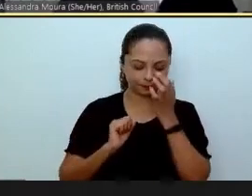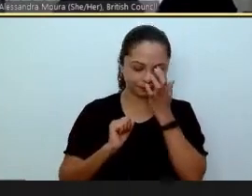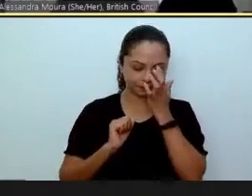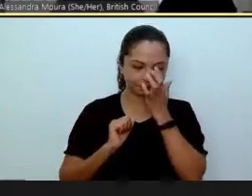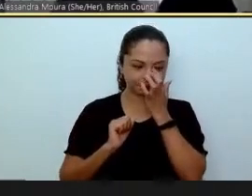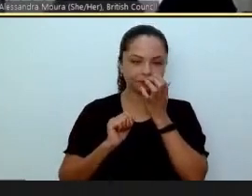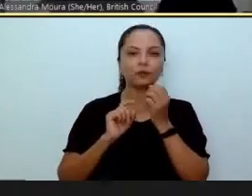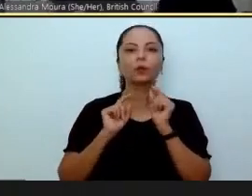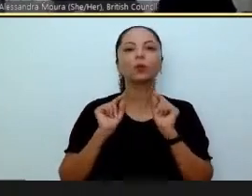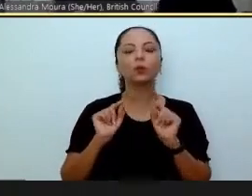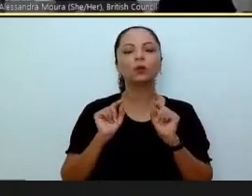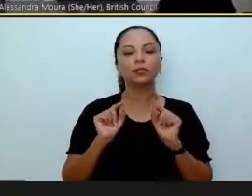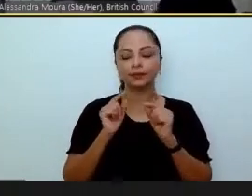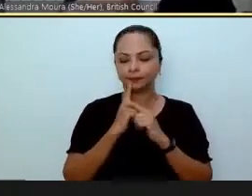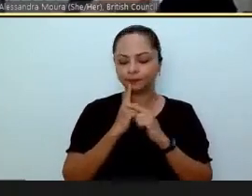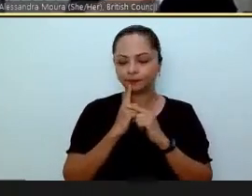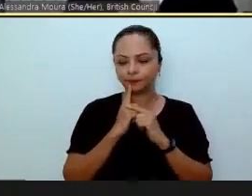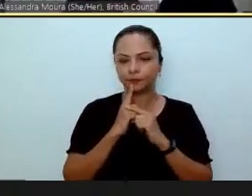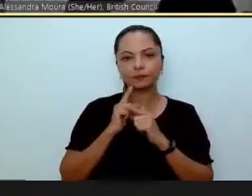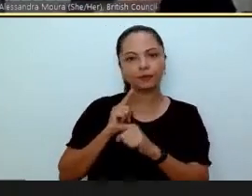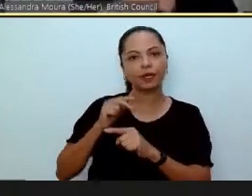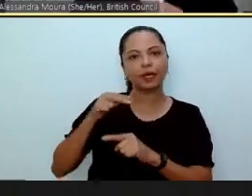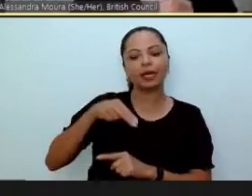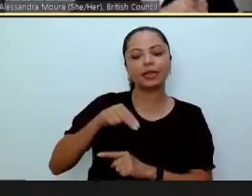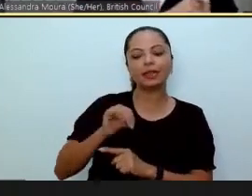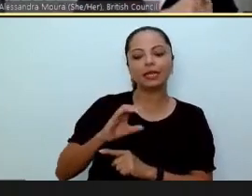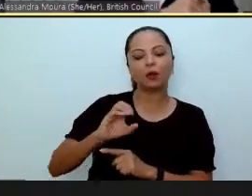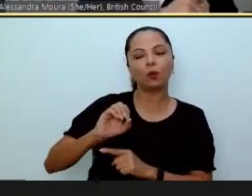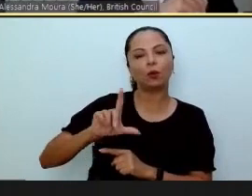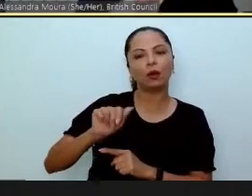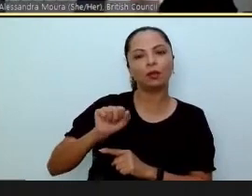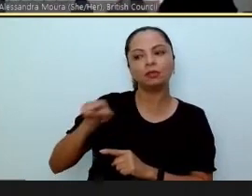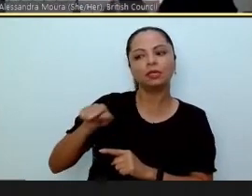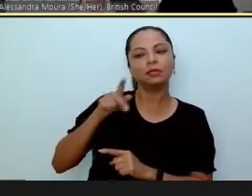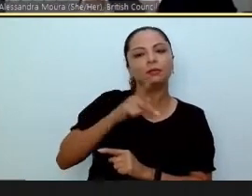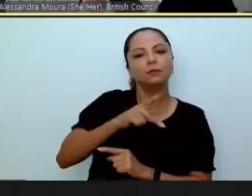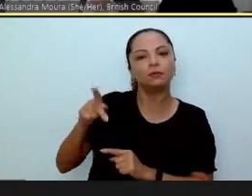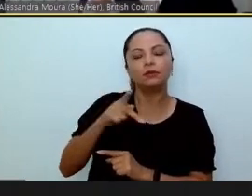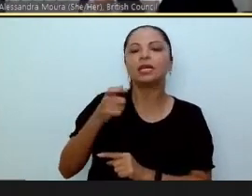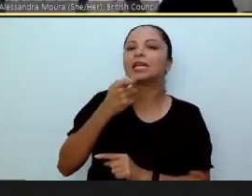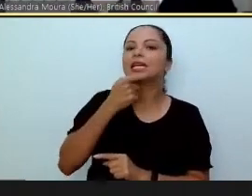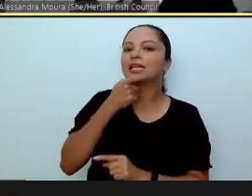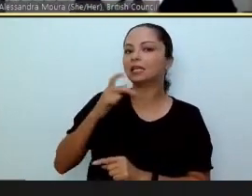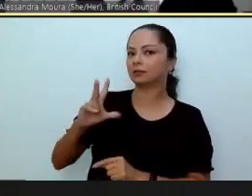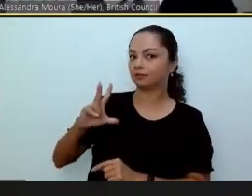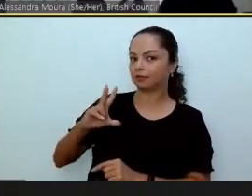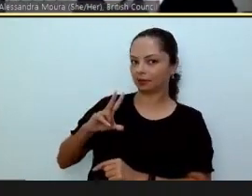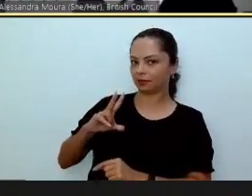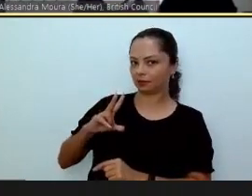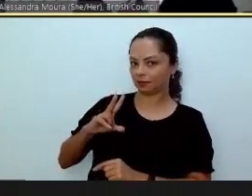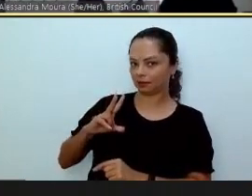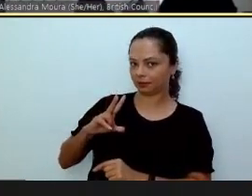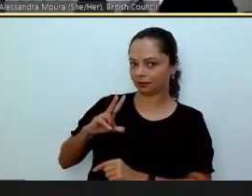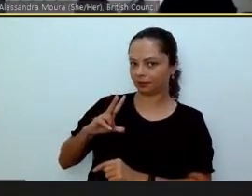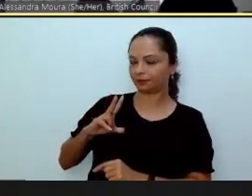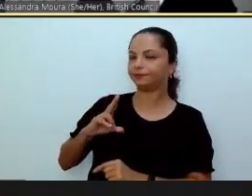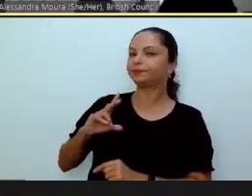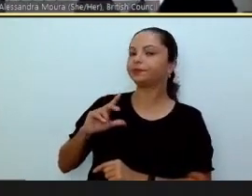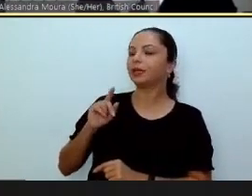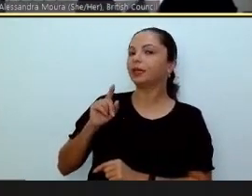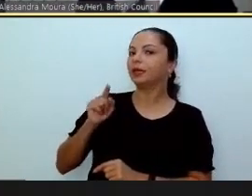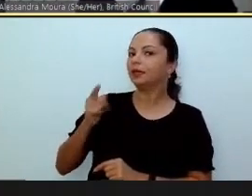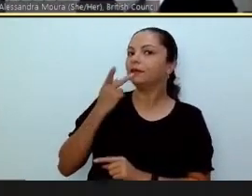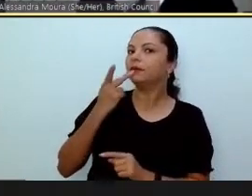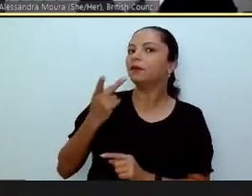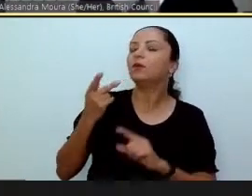English teacher, and he is preparing. He mentioned just a while ago that he's still doing his graduation course. So he